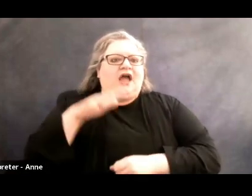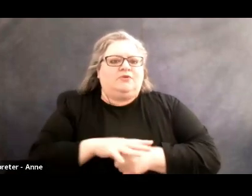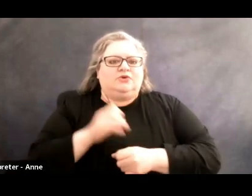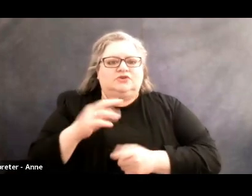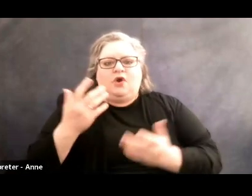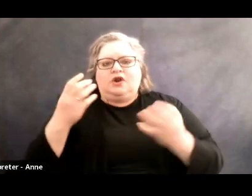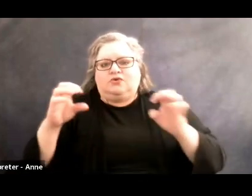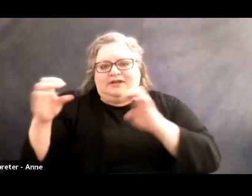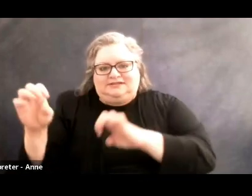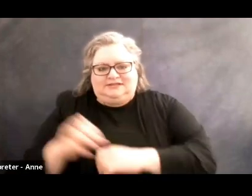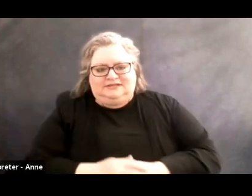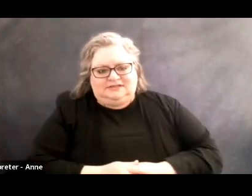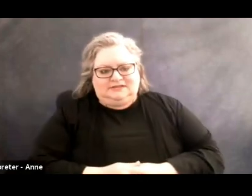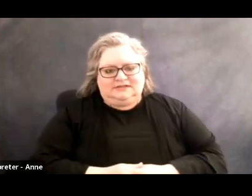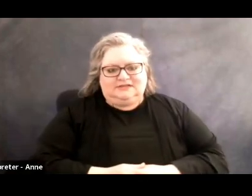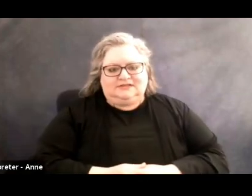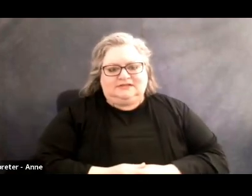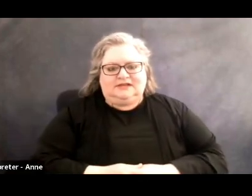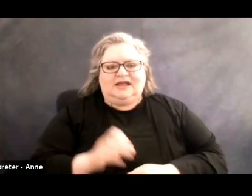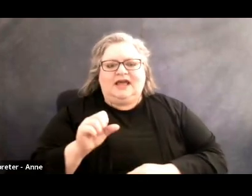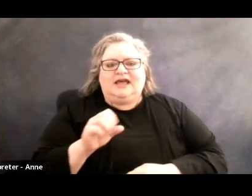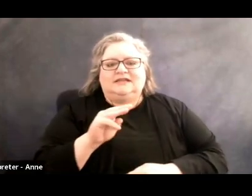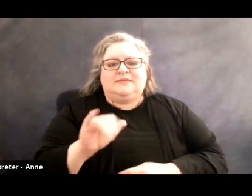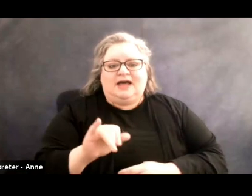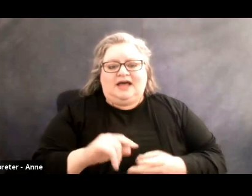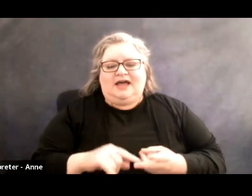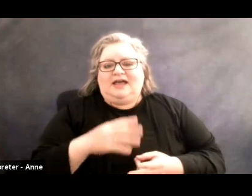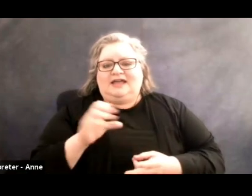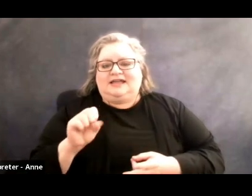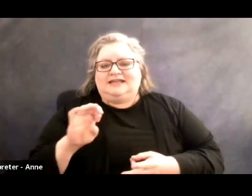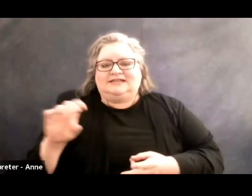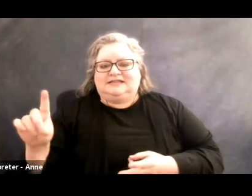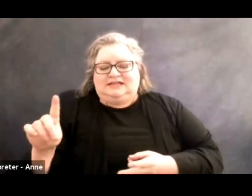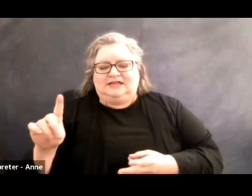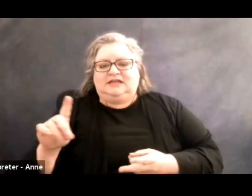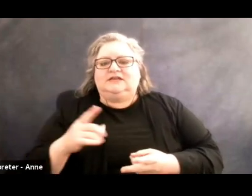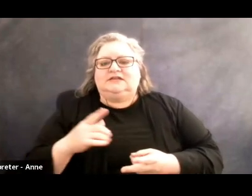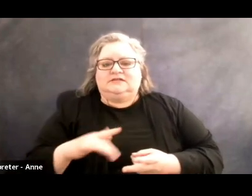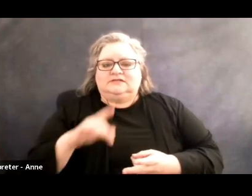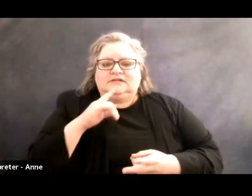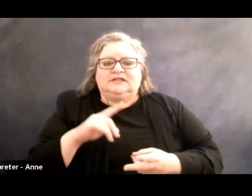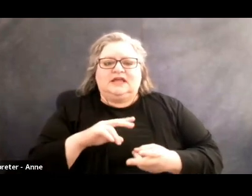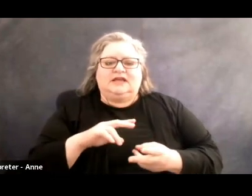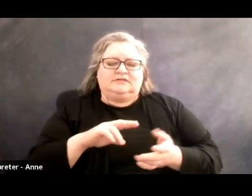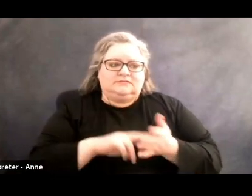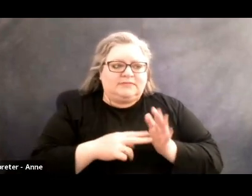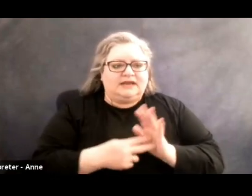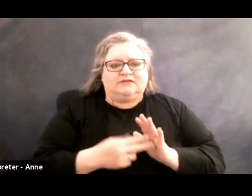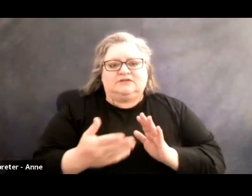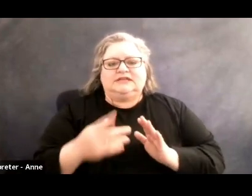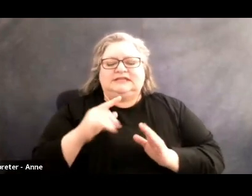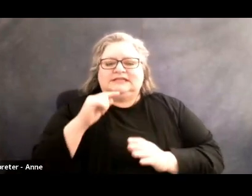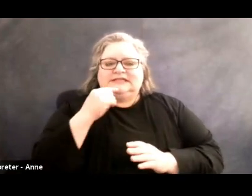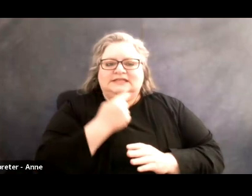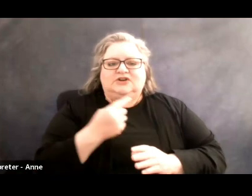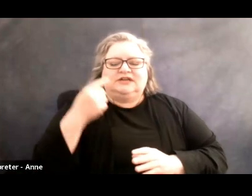crisis. So SMI and SED is by SAMHSA defines serious